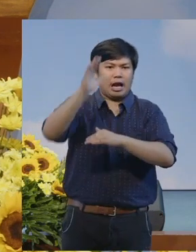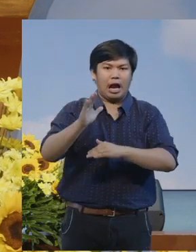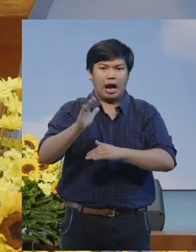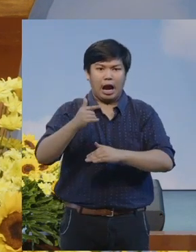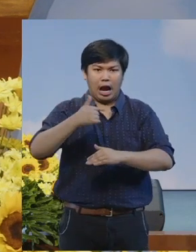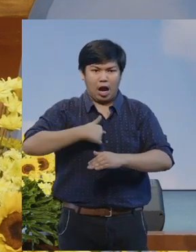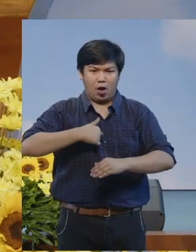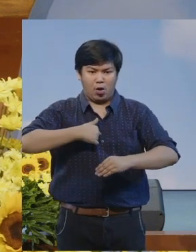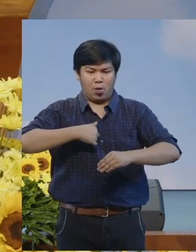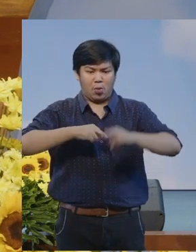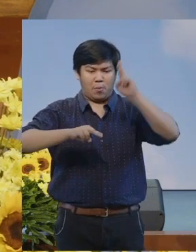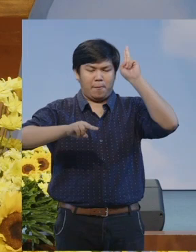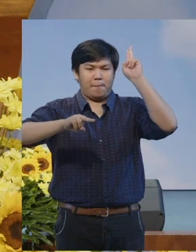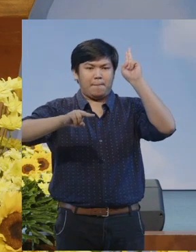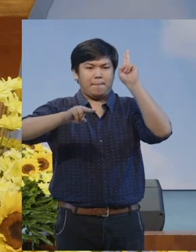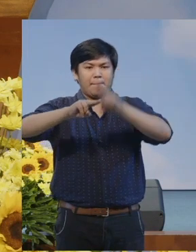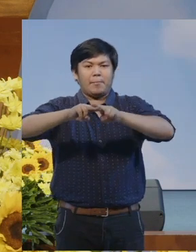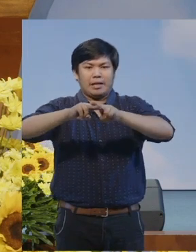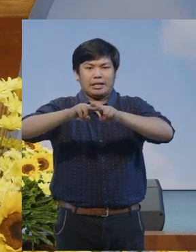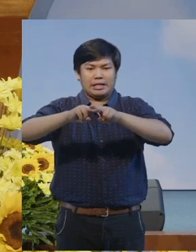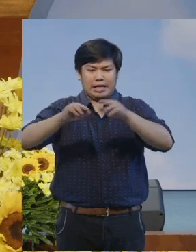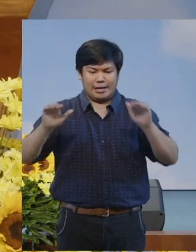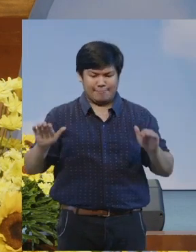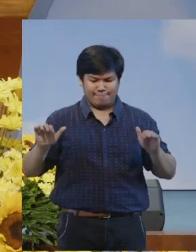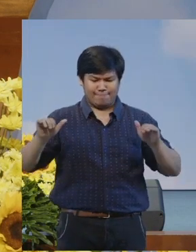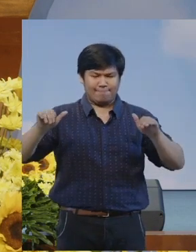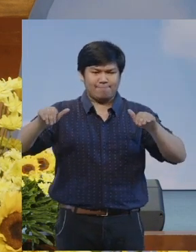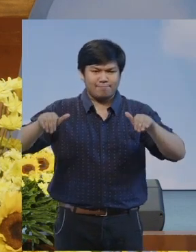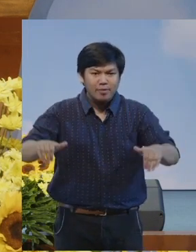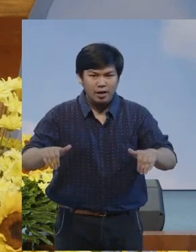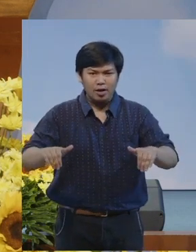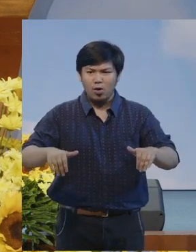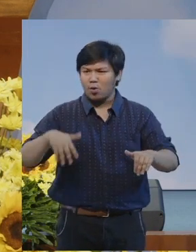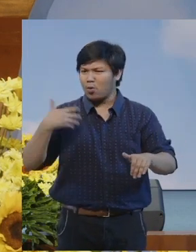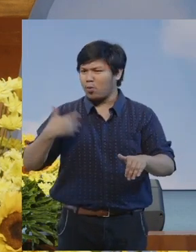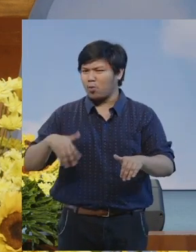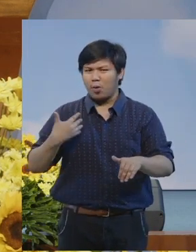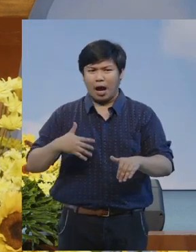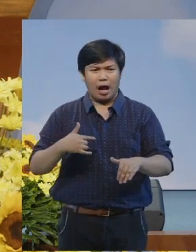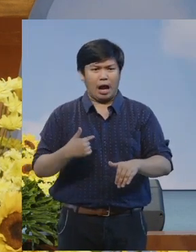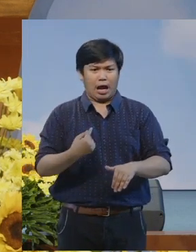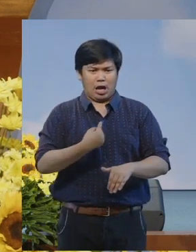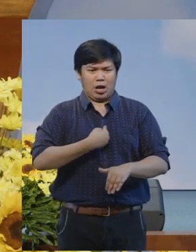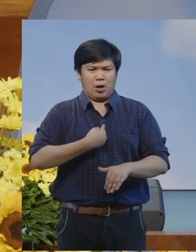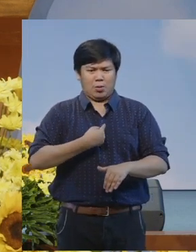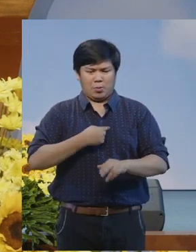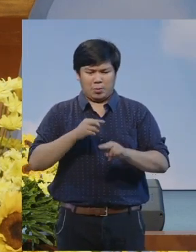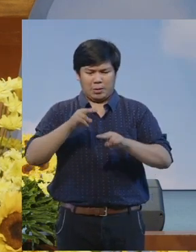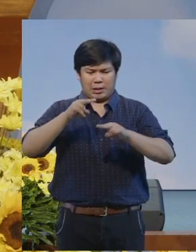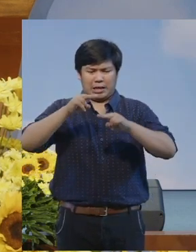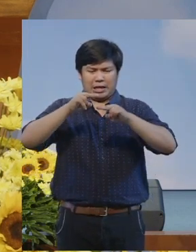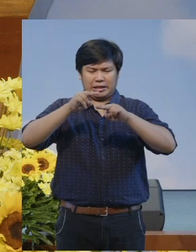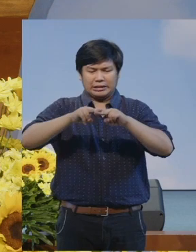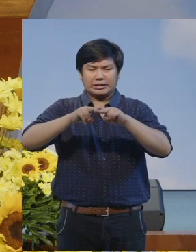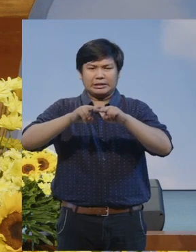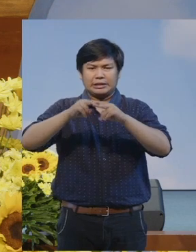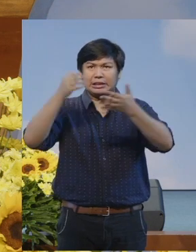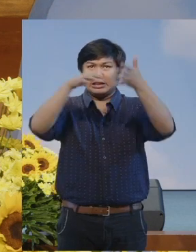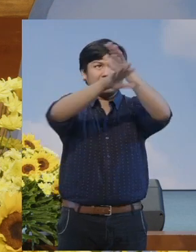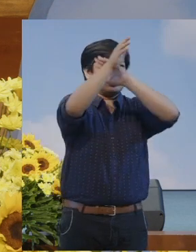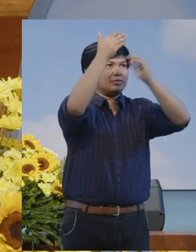on the mount of assembly in the far reaches of the north. I will ascend above the heights of the